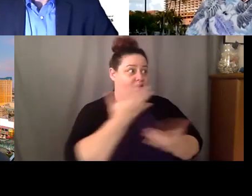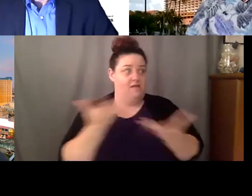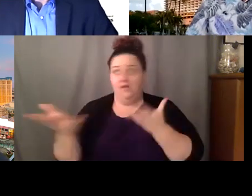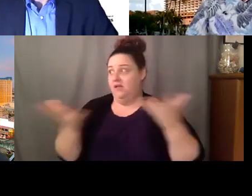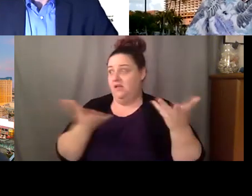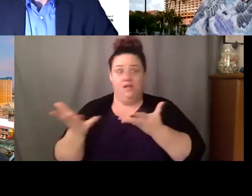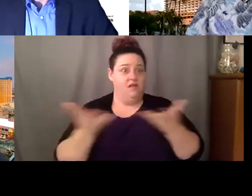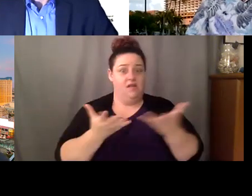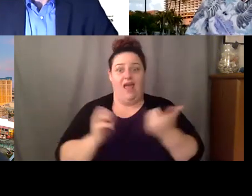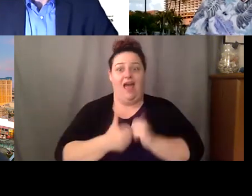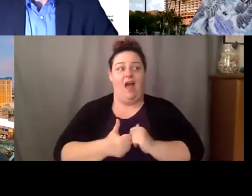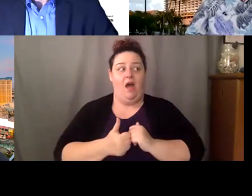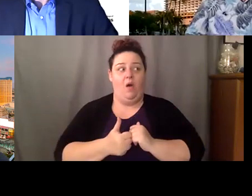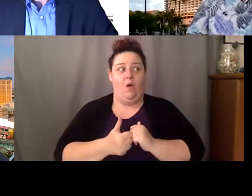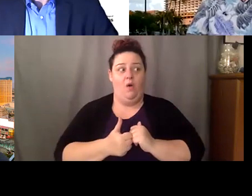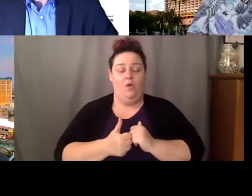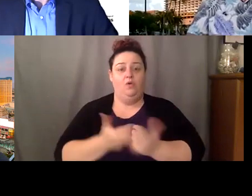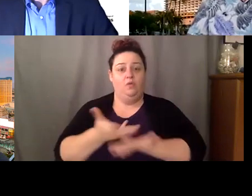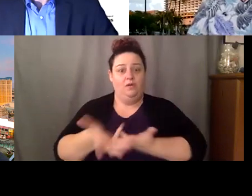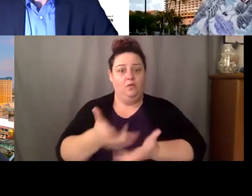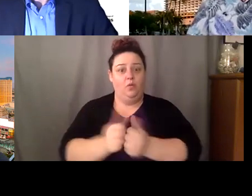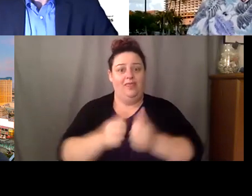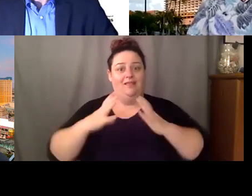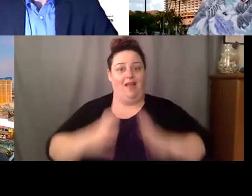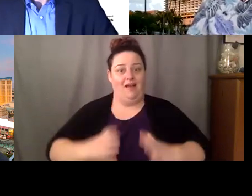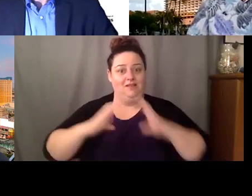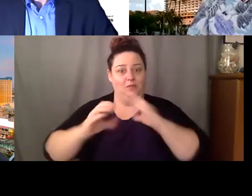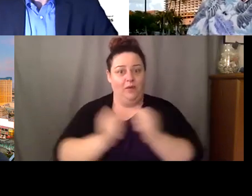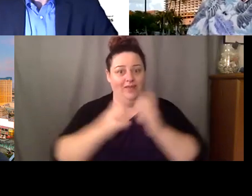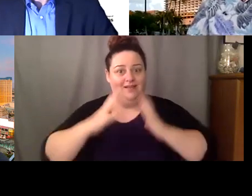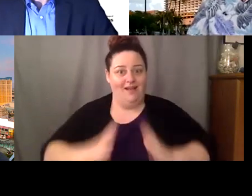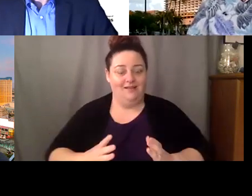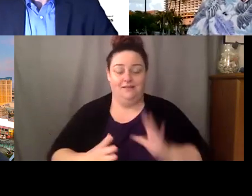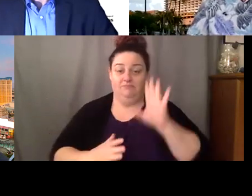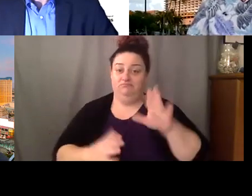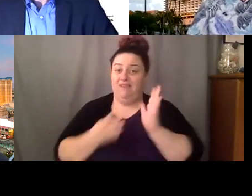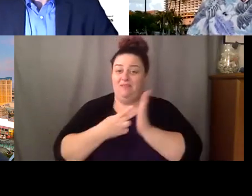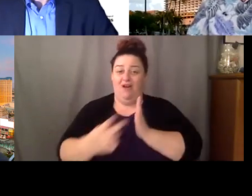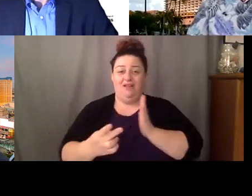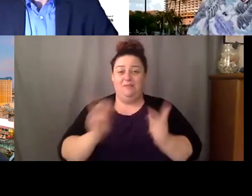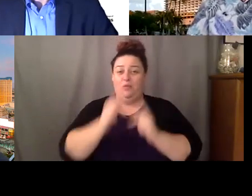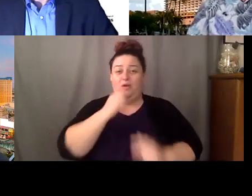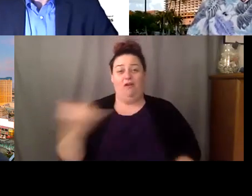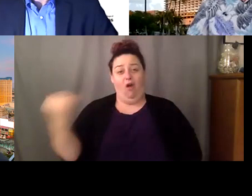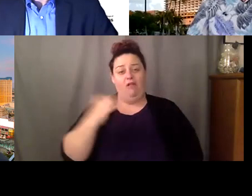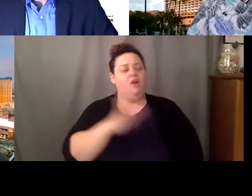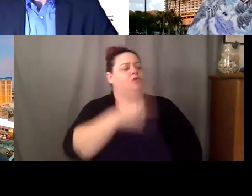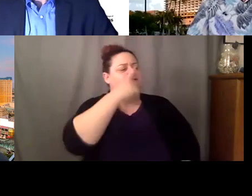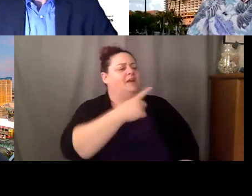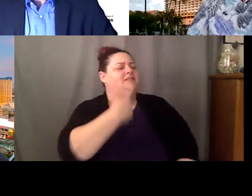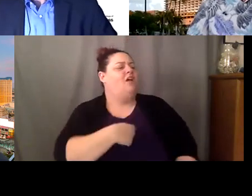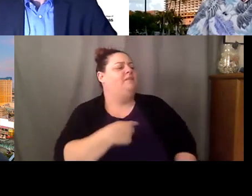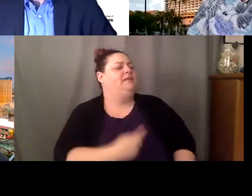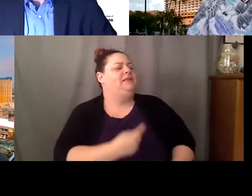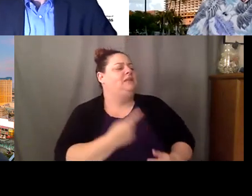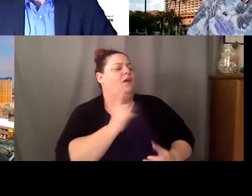think differently about how to work with our clients. You know, I got to be honest, no one was calling us looking for, you know, menus or